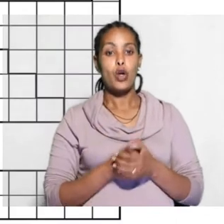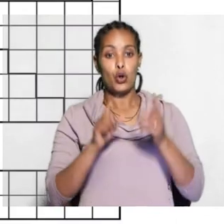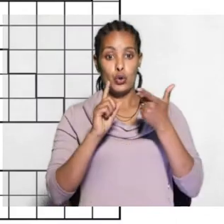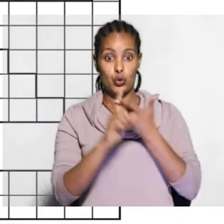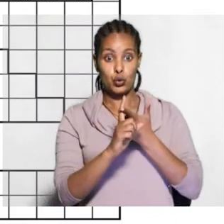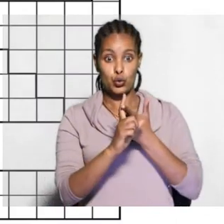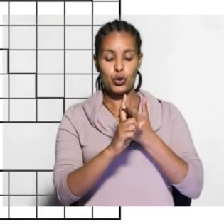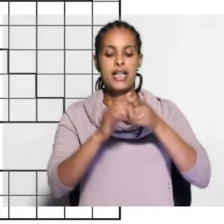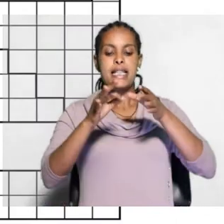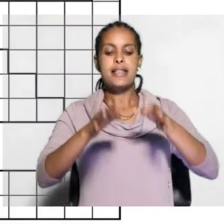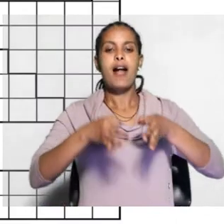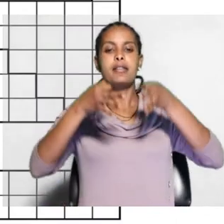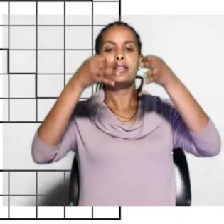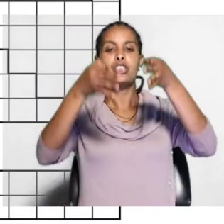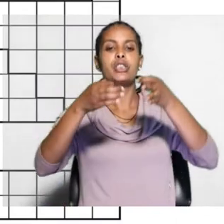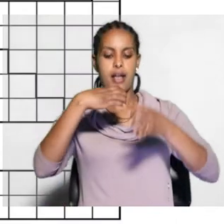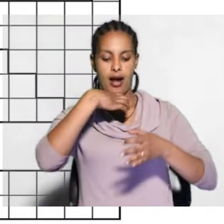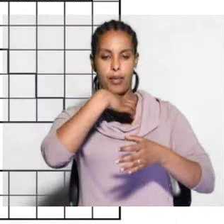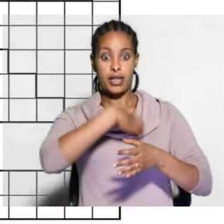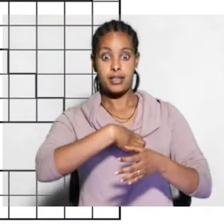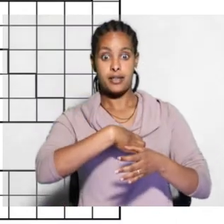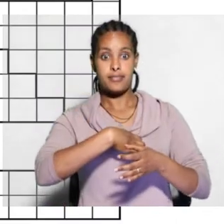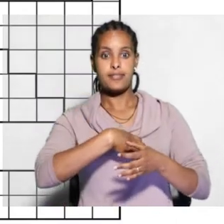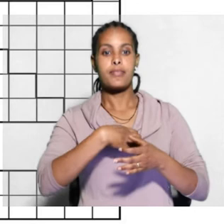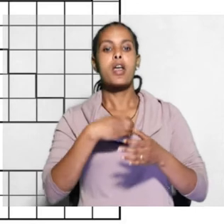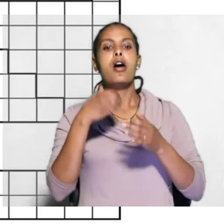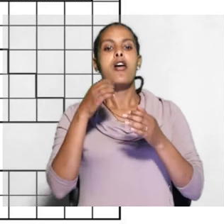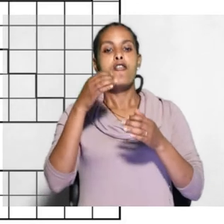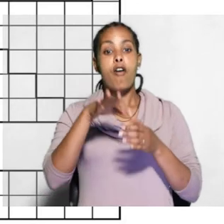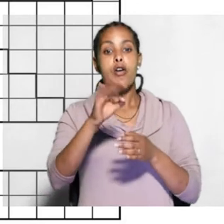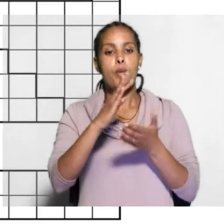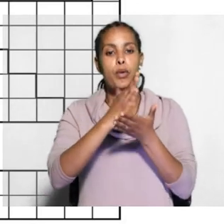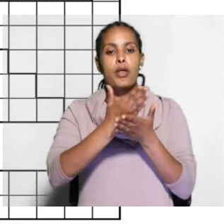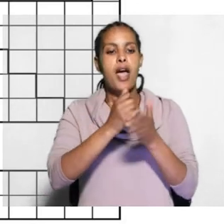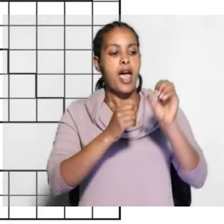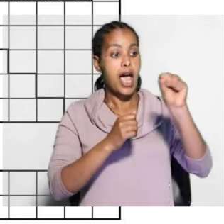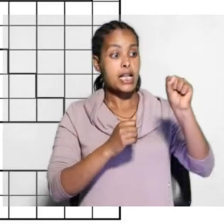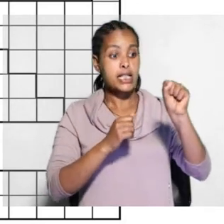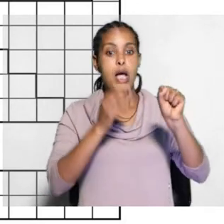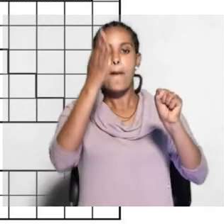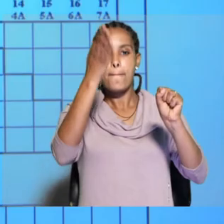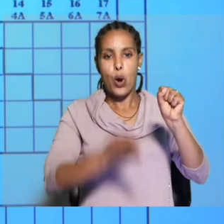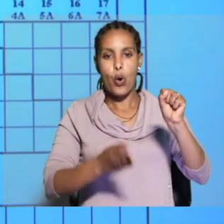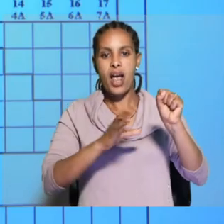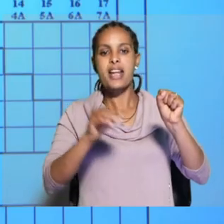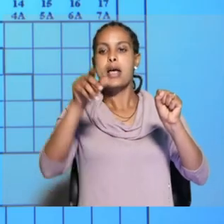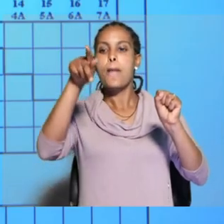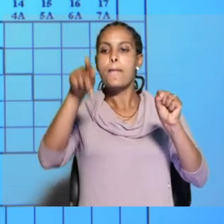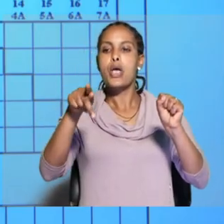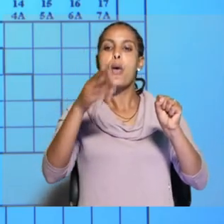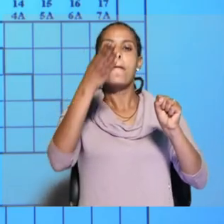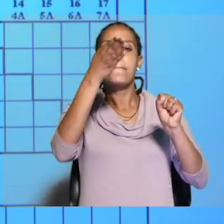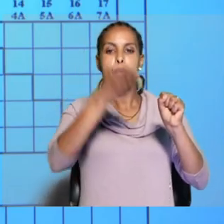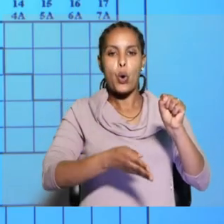2. Transition elements found between S block and P block